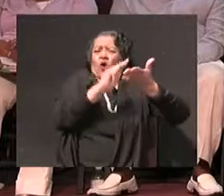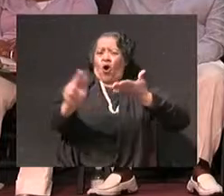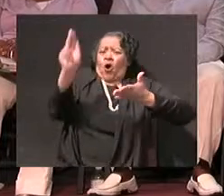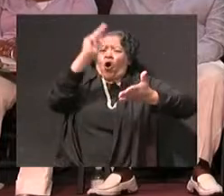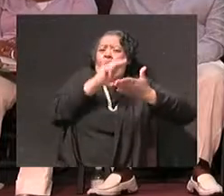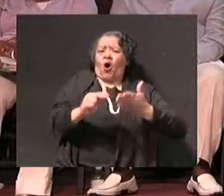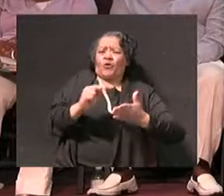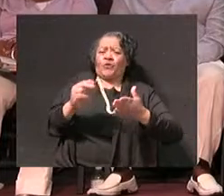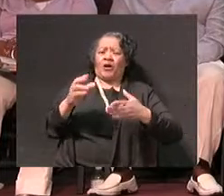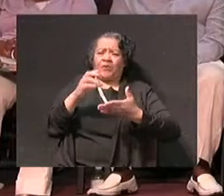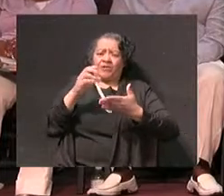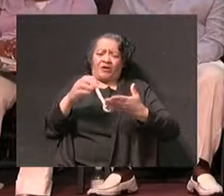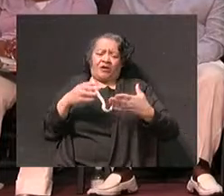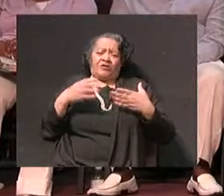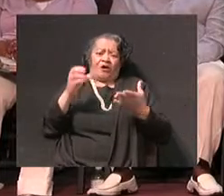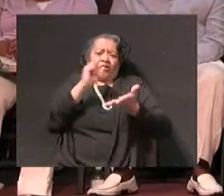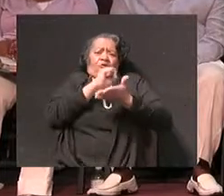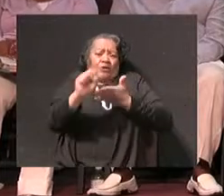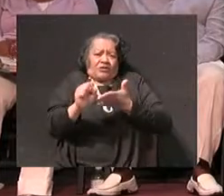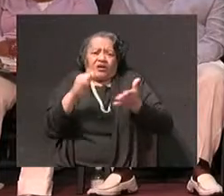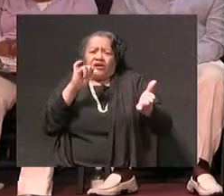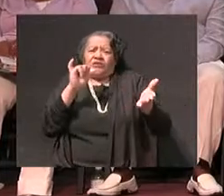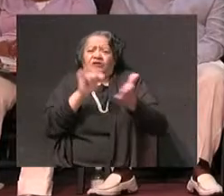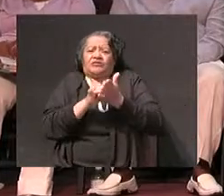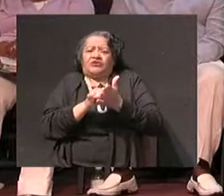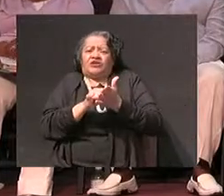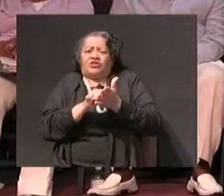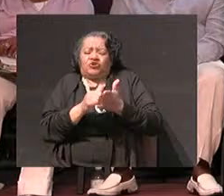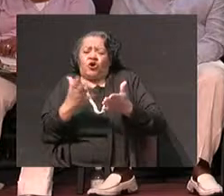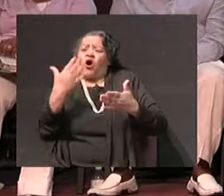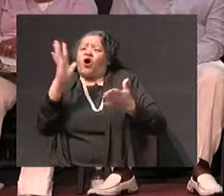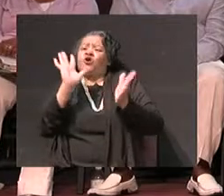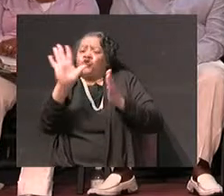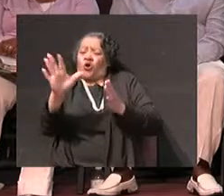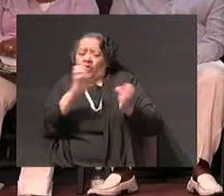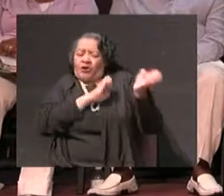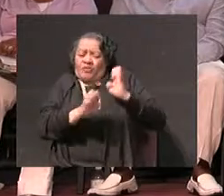that you bottle up your emotions.